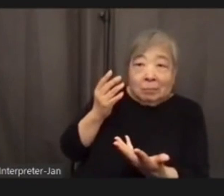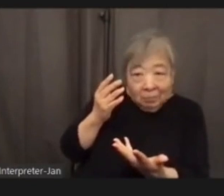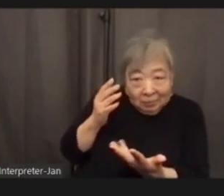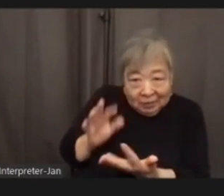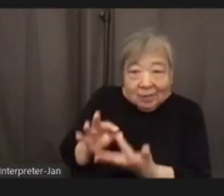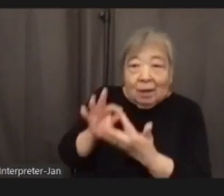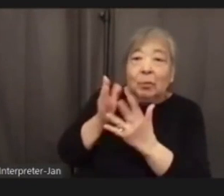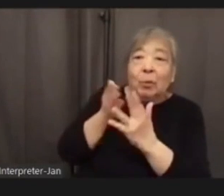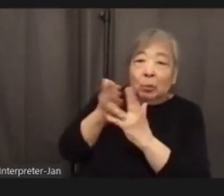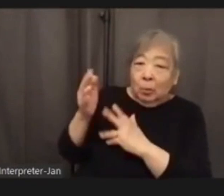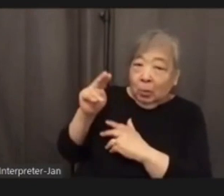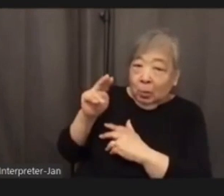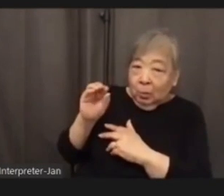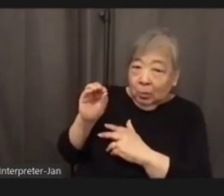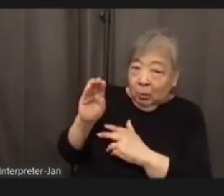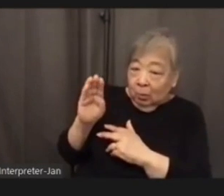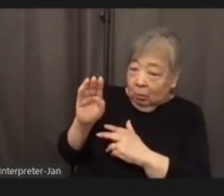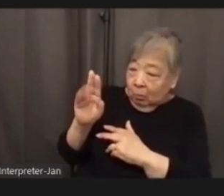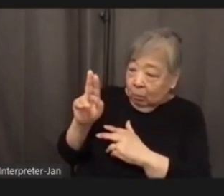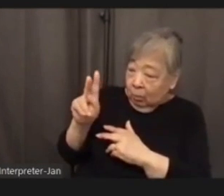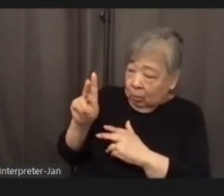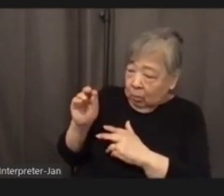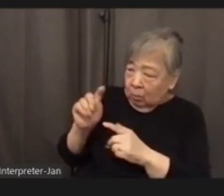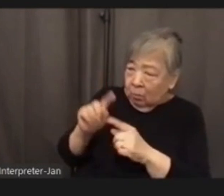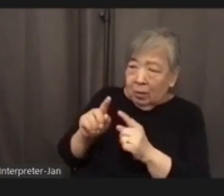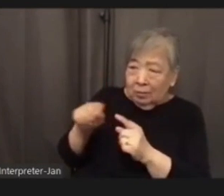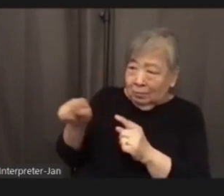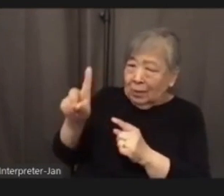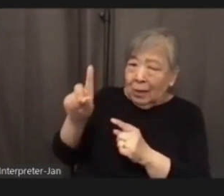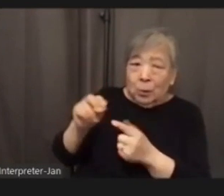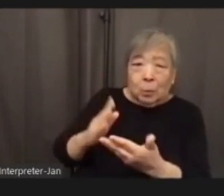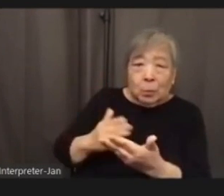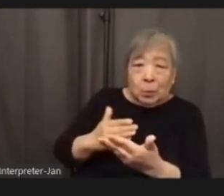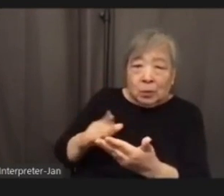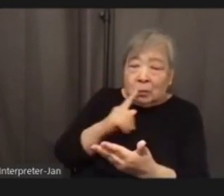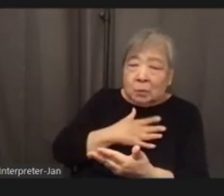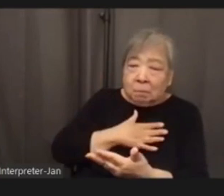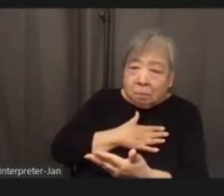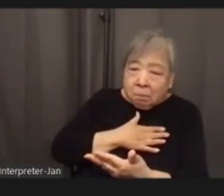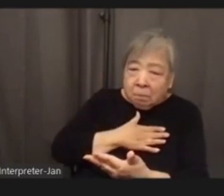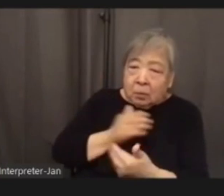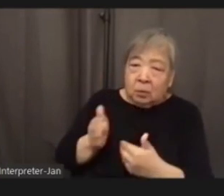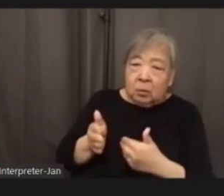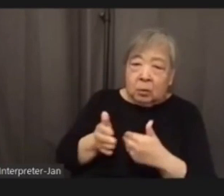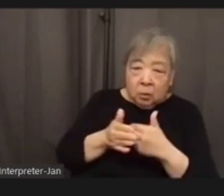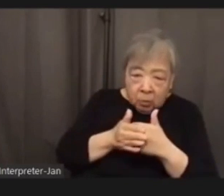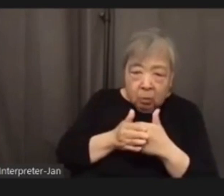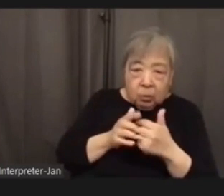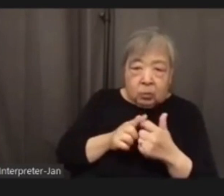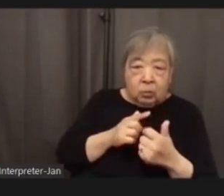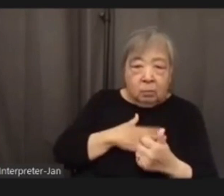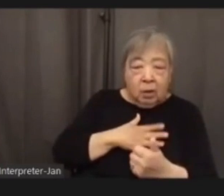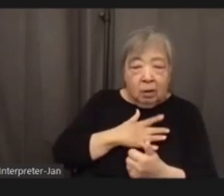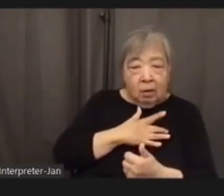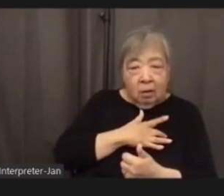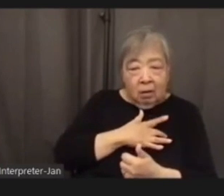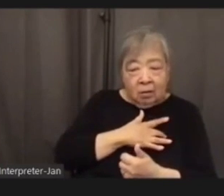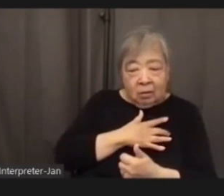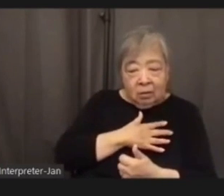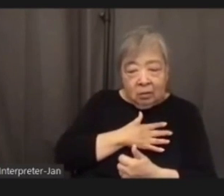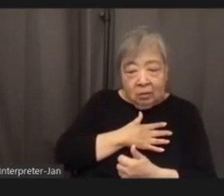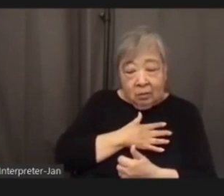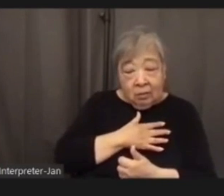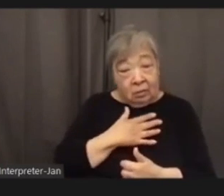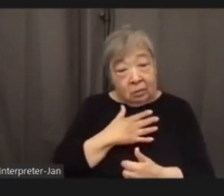that who do music that's really close to my heart. So the my big job is